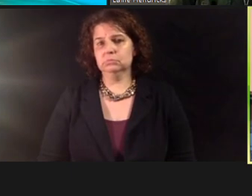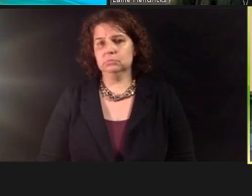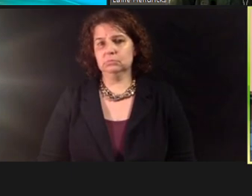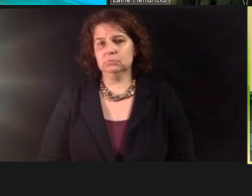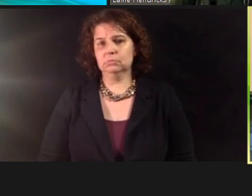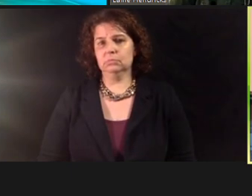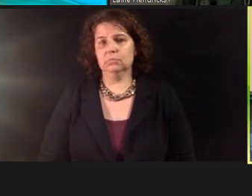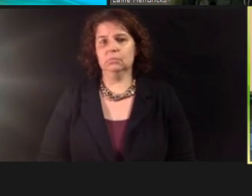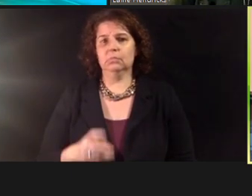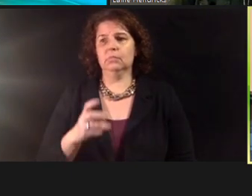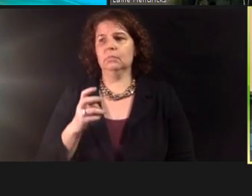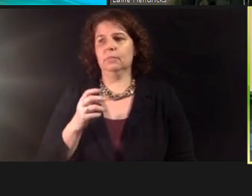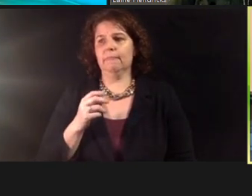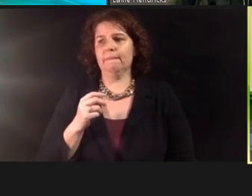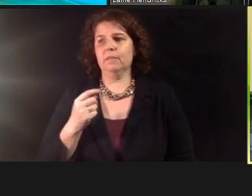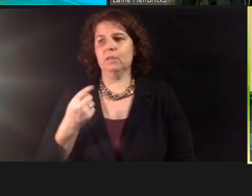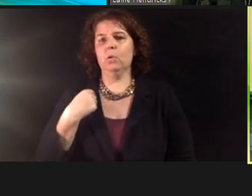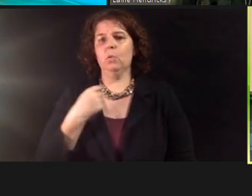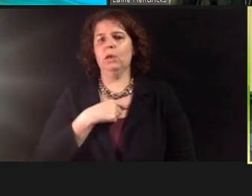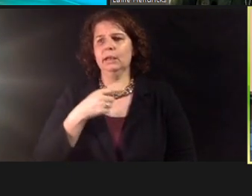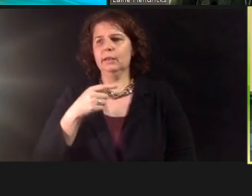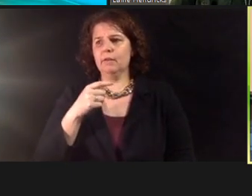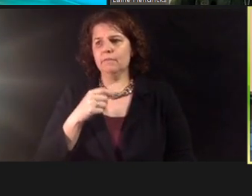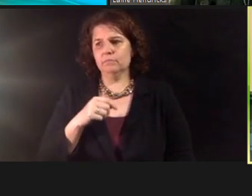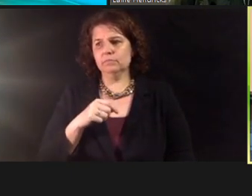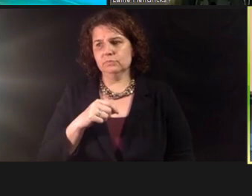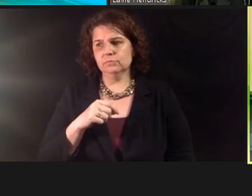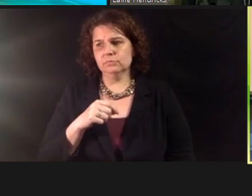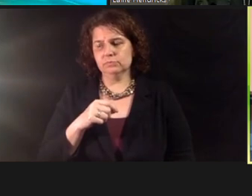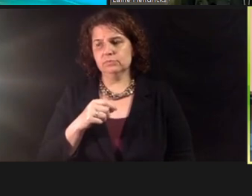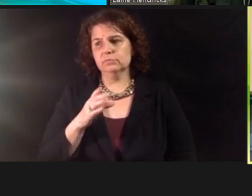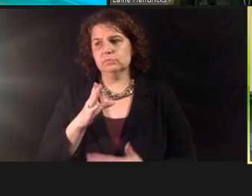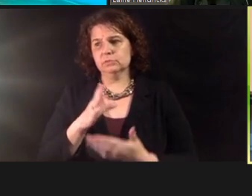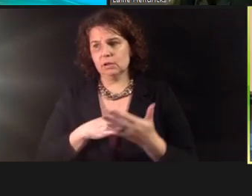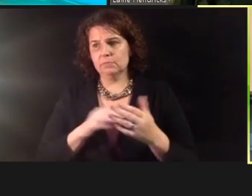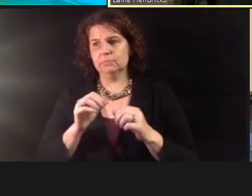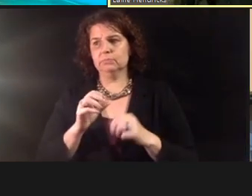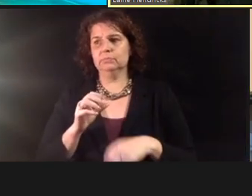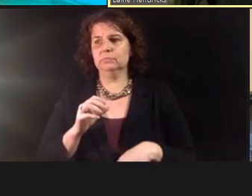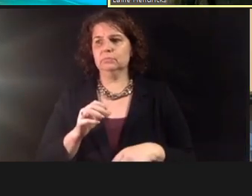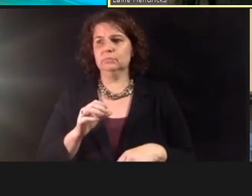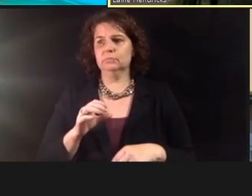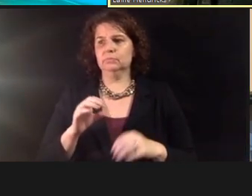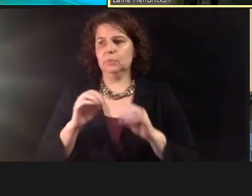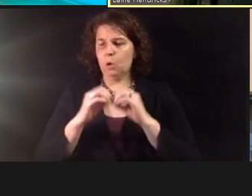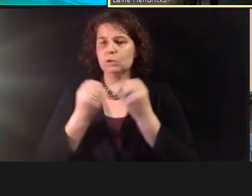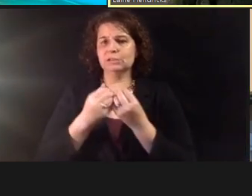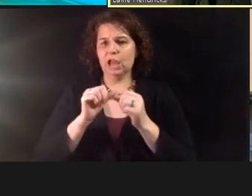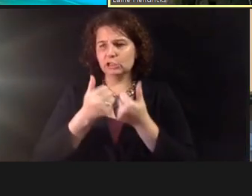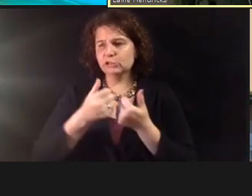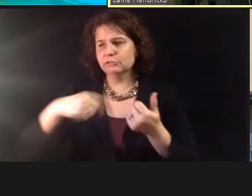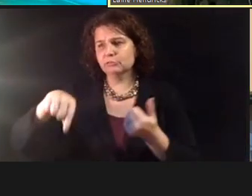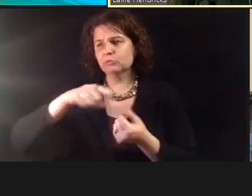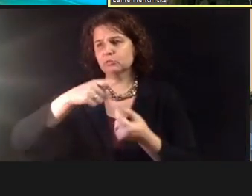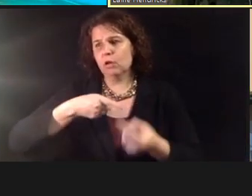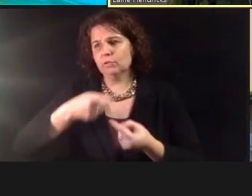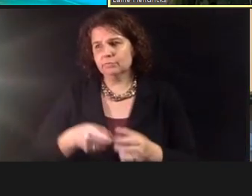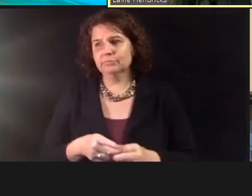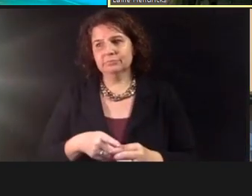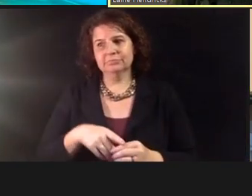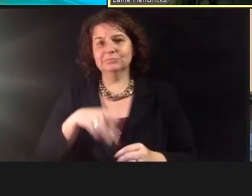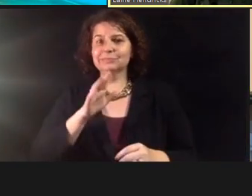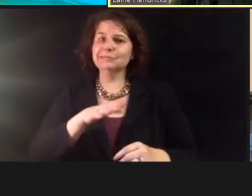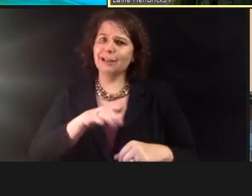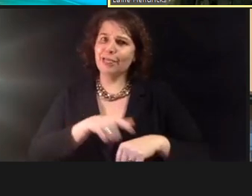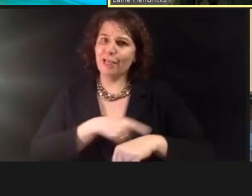of the agencies or some of the testing operations are experiencing. Well, the long answer was okay, because you answered the next question,